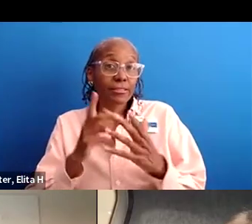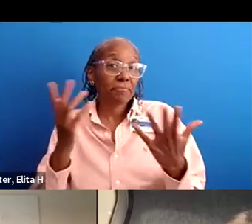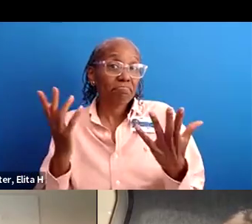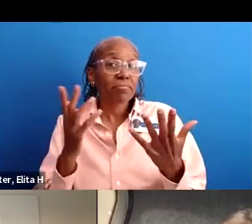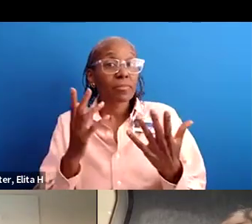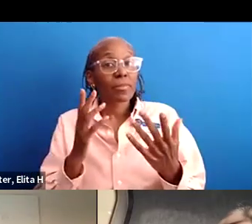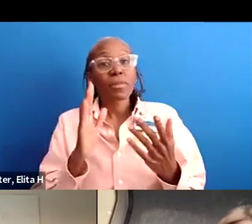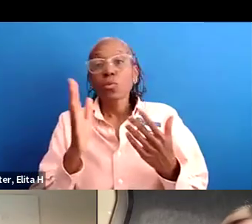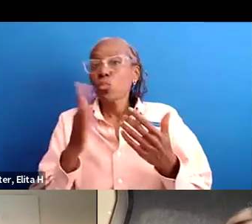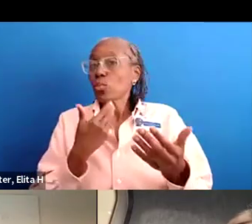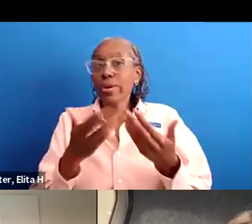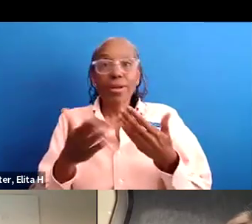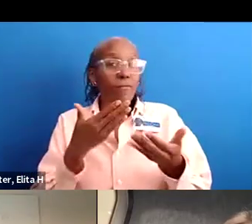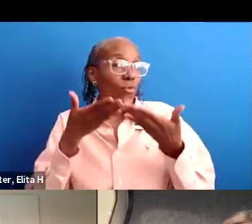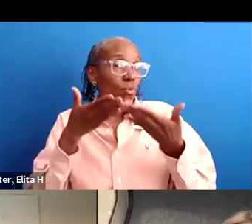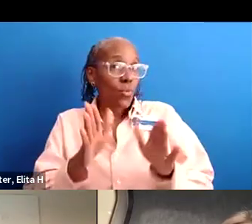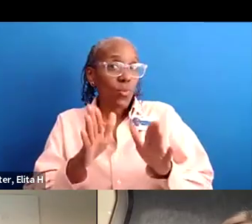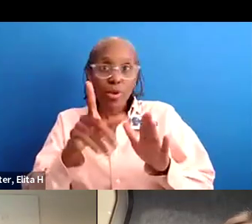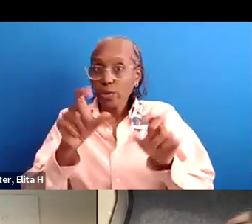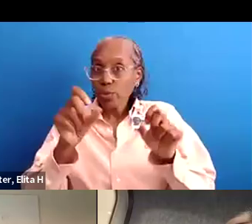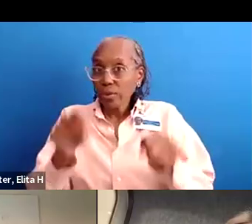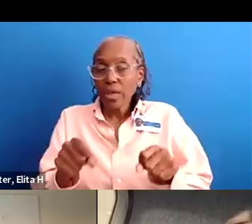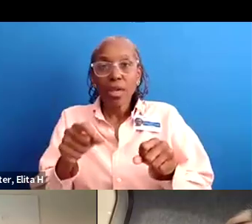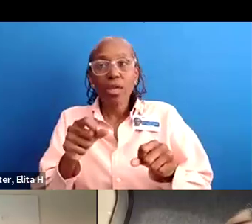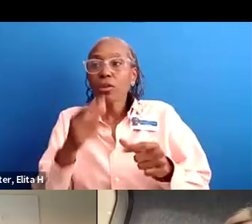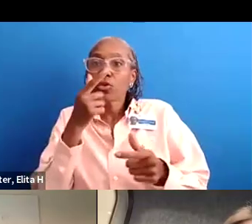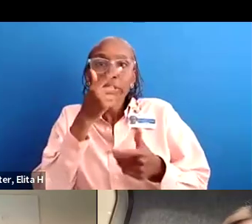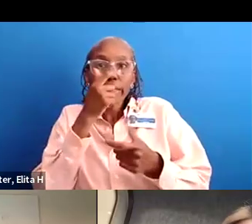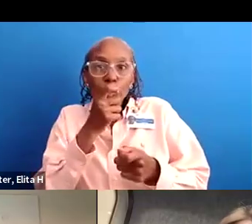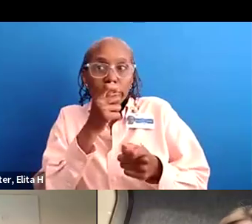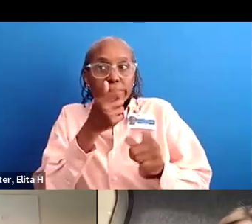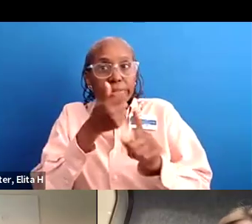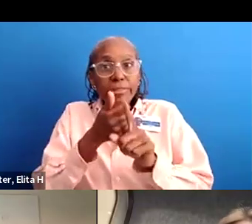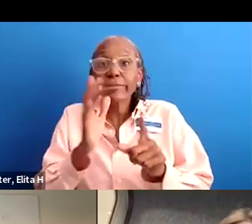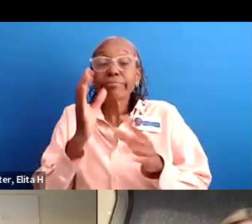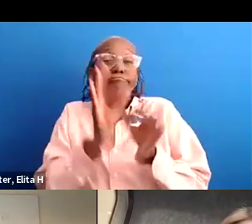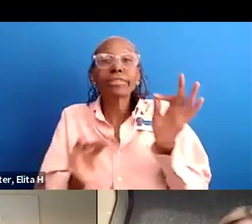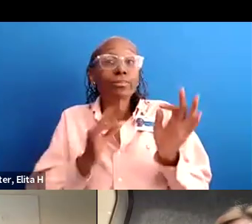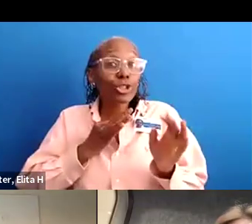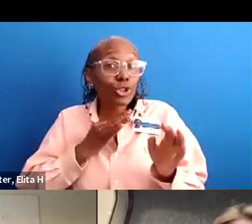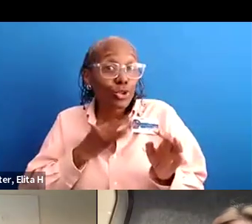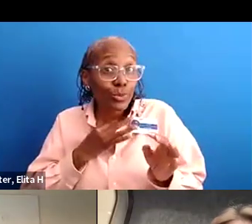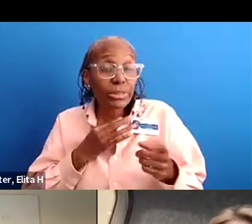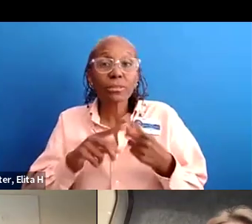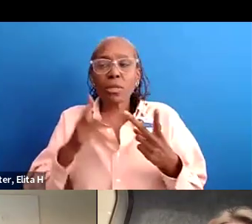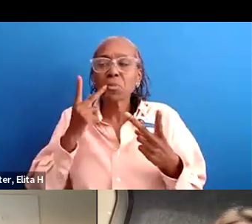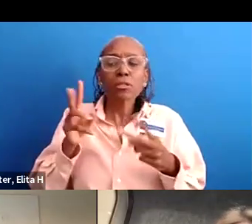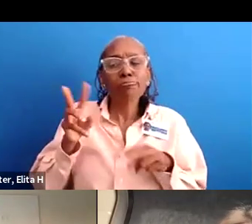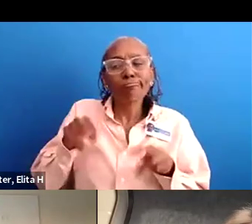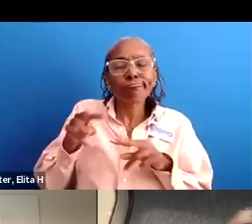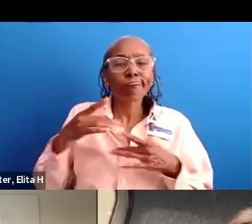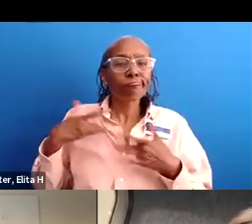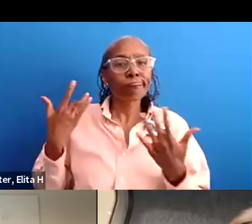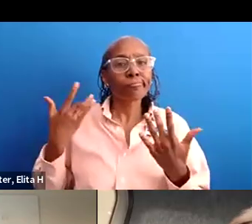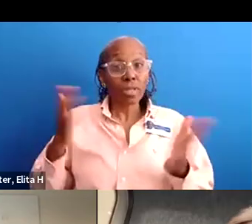in your own capacity, whatever you have capacity for. And so if you're just curious and you want to see what we're about,